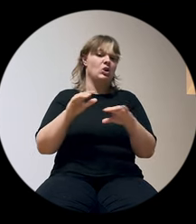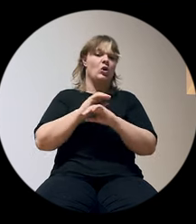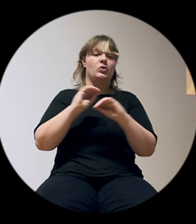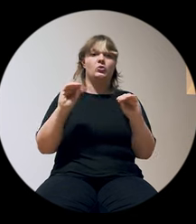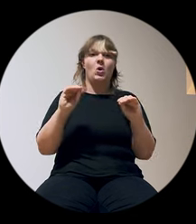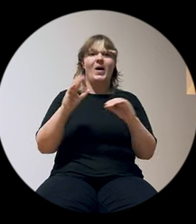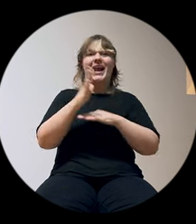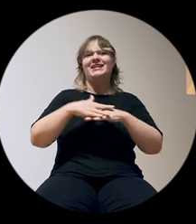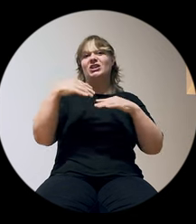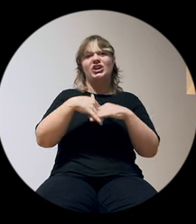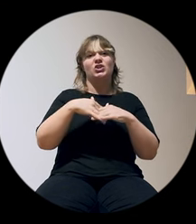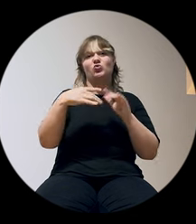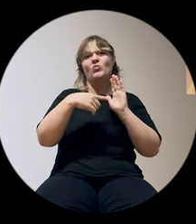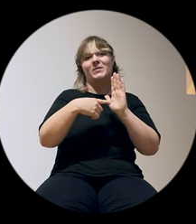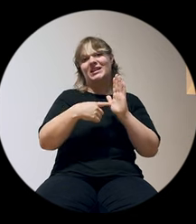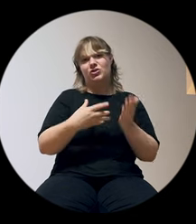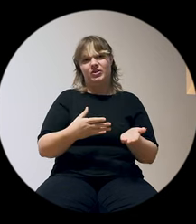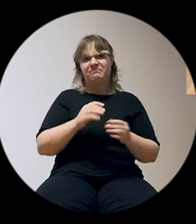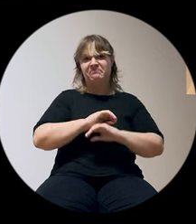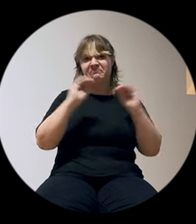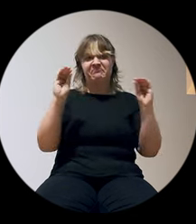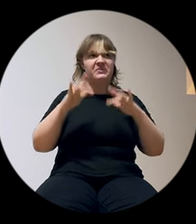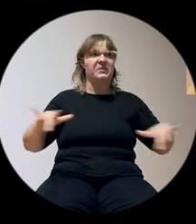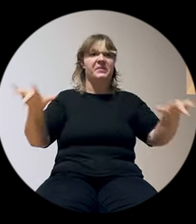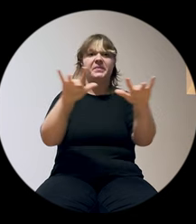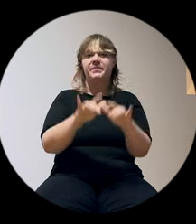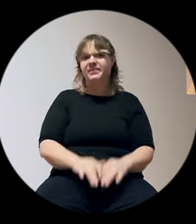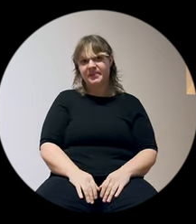indigenous representation of voice at all.